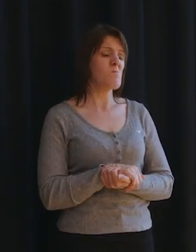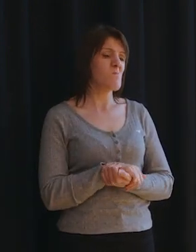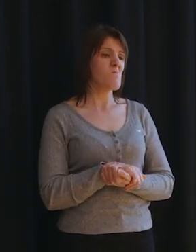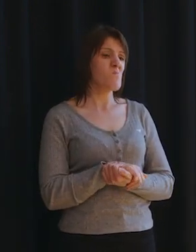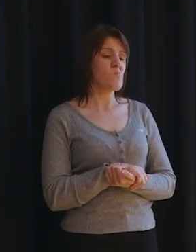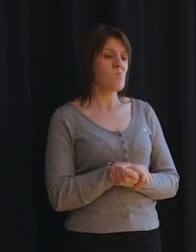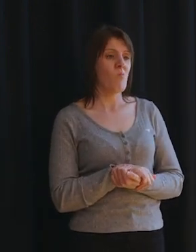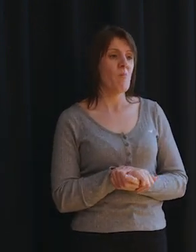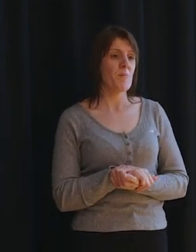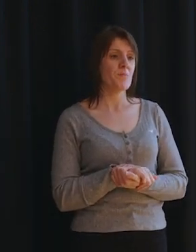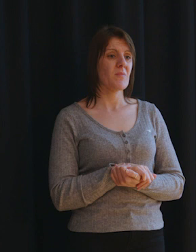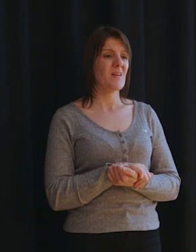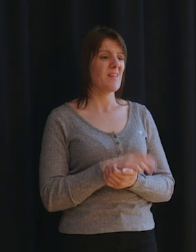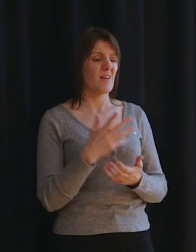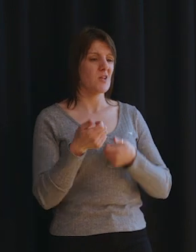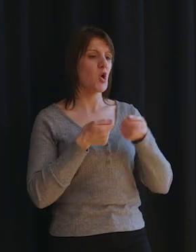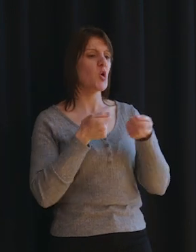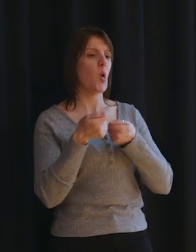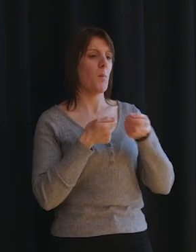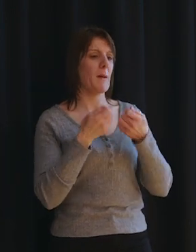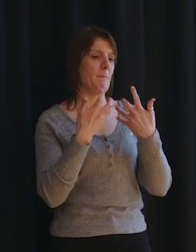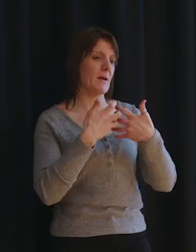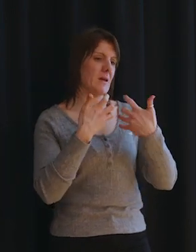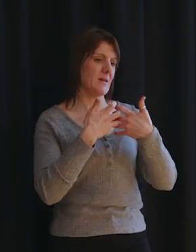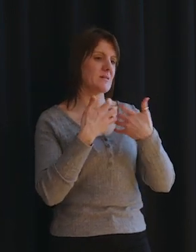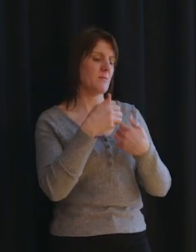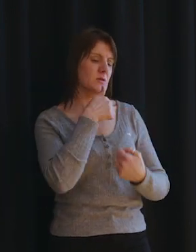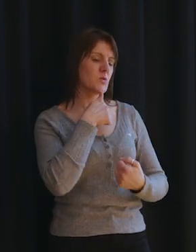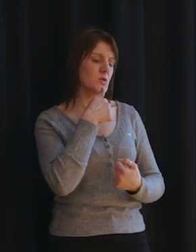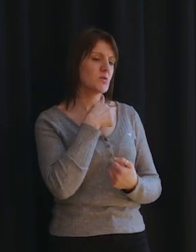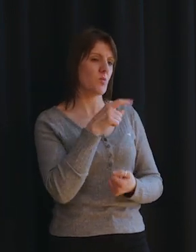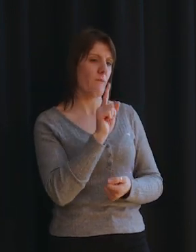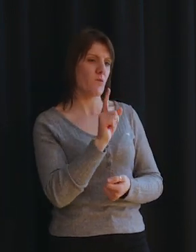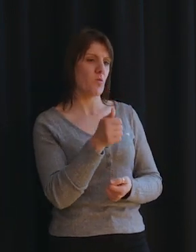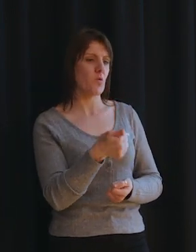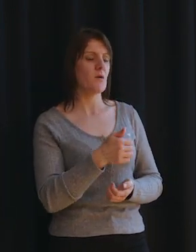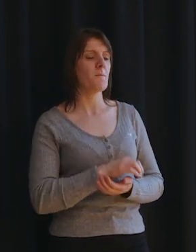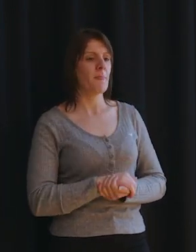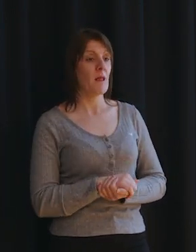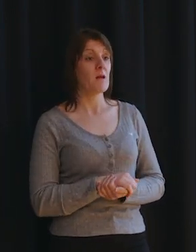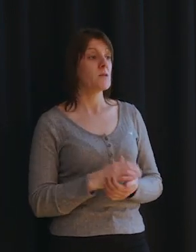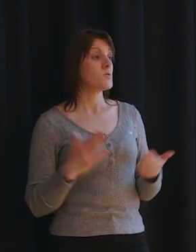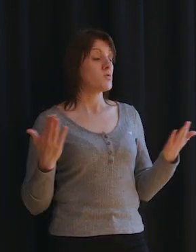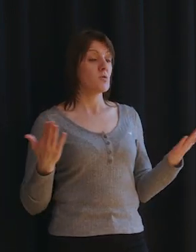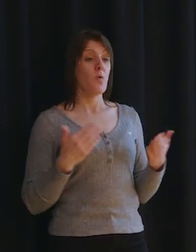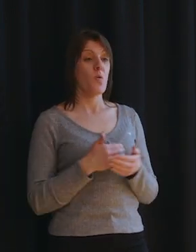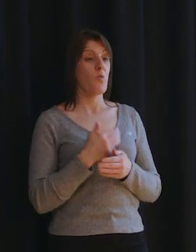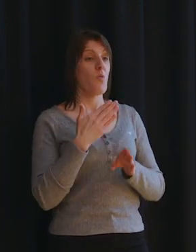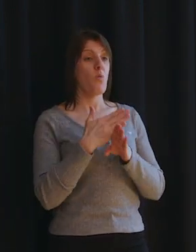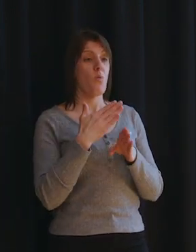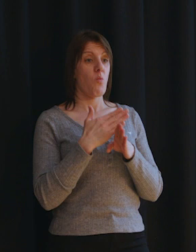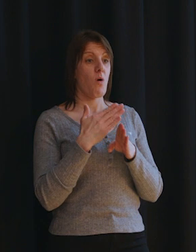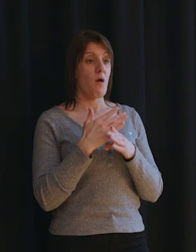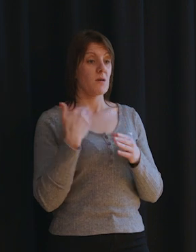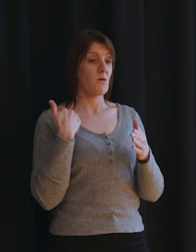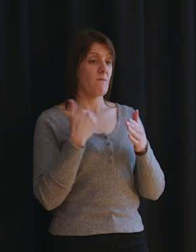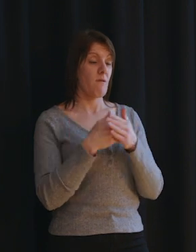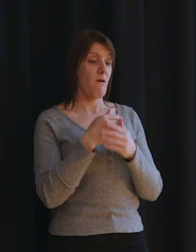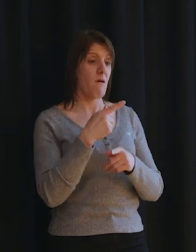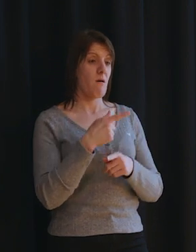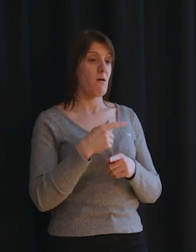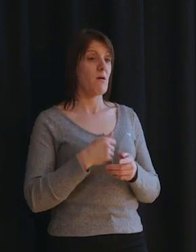it as a as like a coping mechanism. So some of the work that we have done so far with this young person,